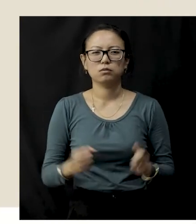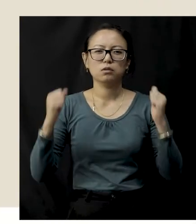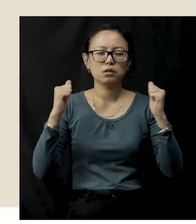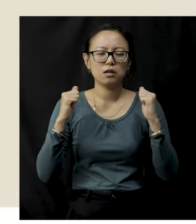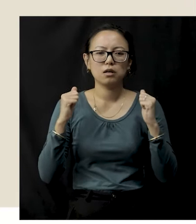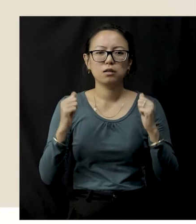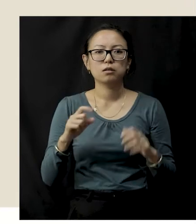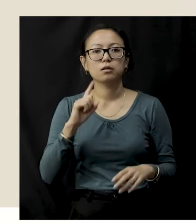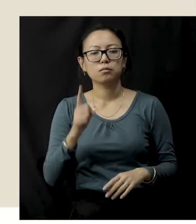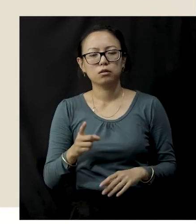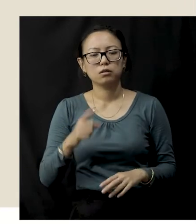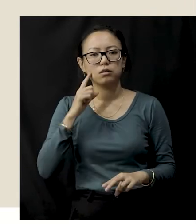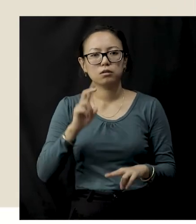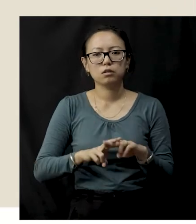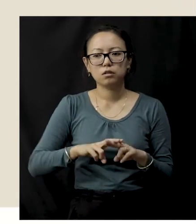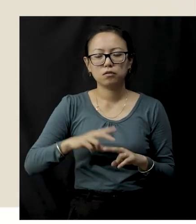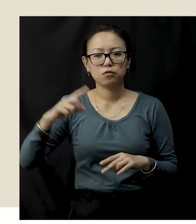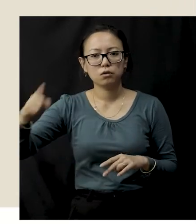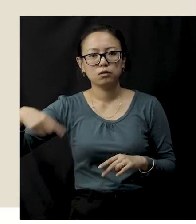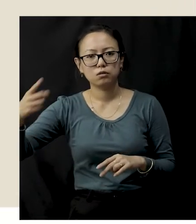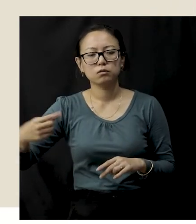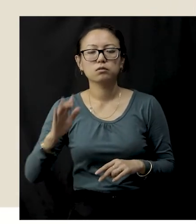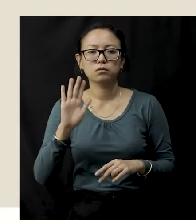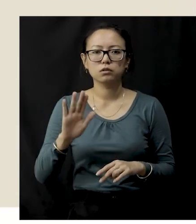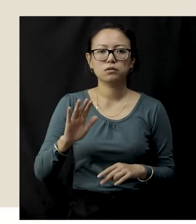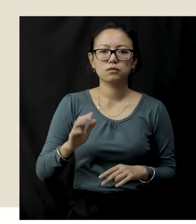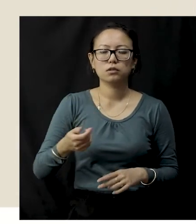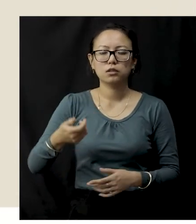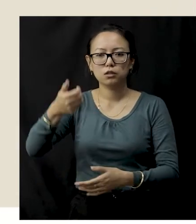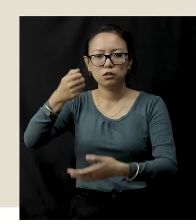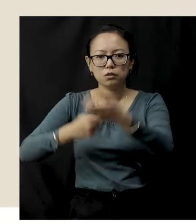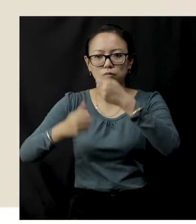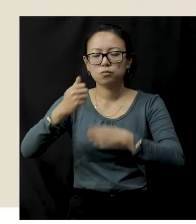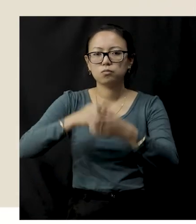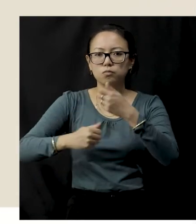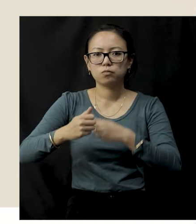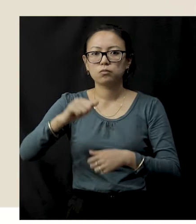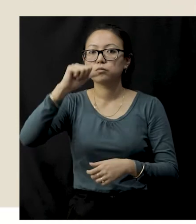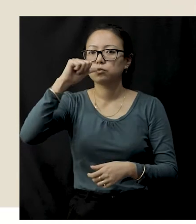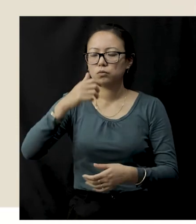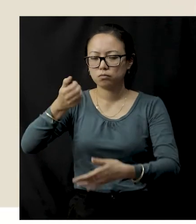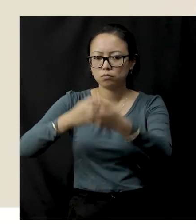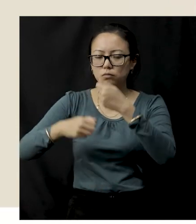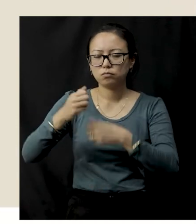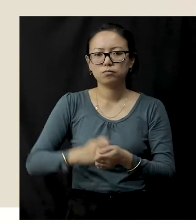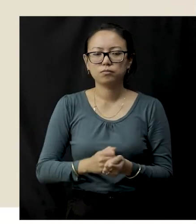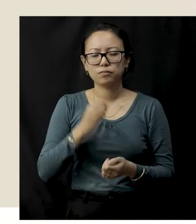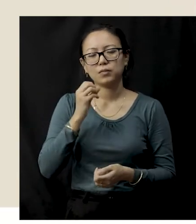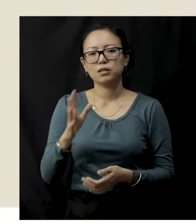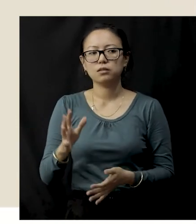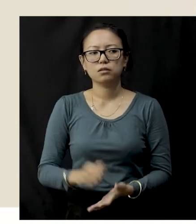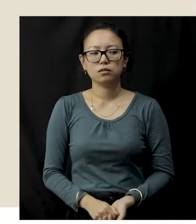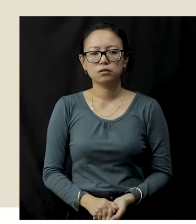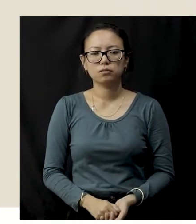there is wheel there and if we pull the water, we can pull it quite easily, all right? Then another one, as